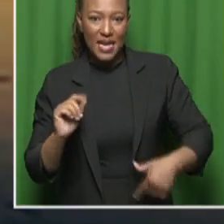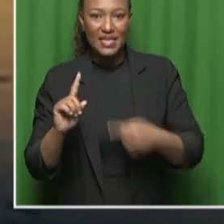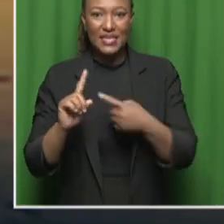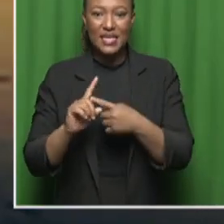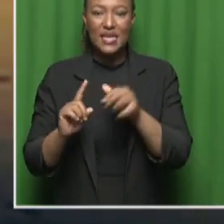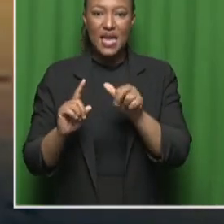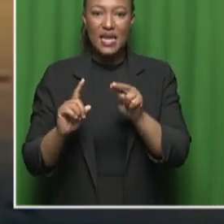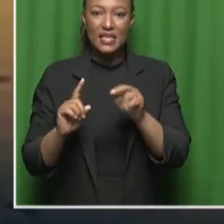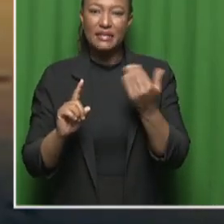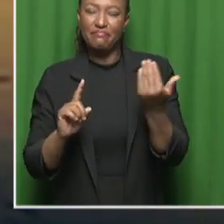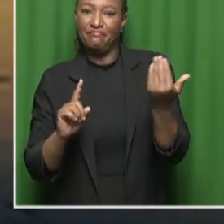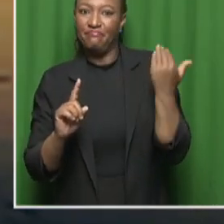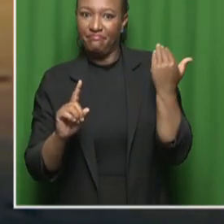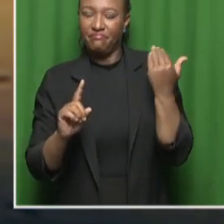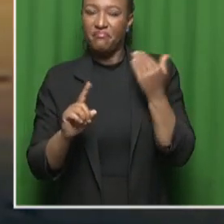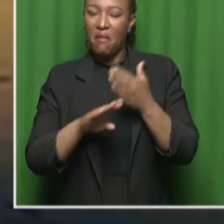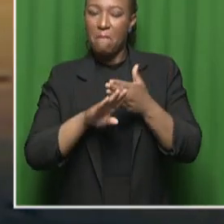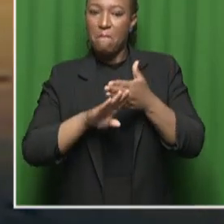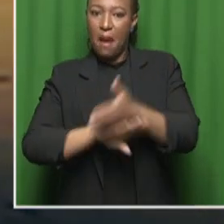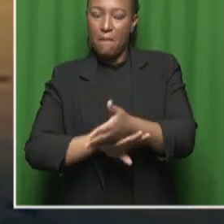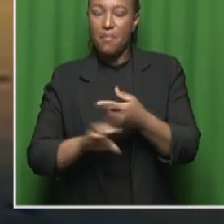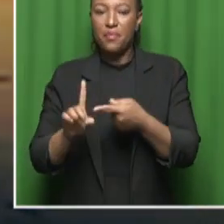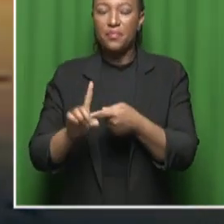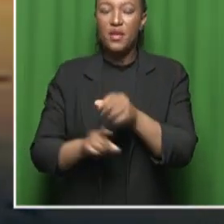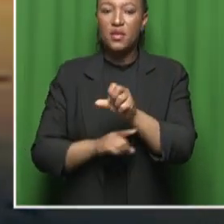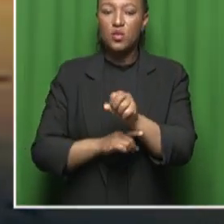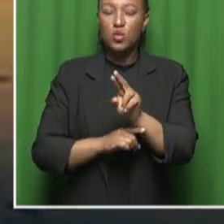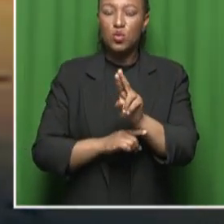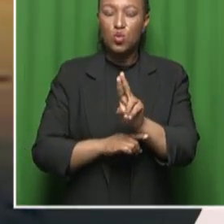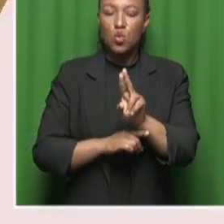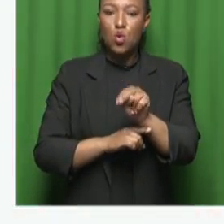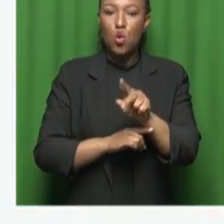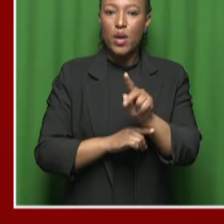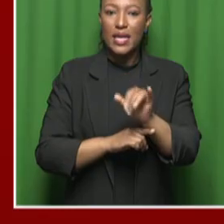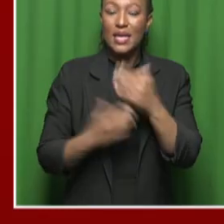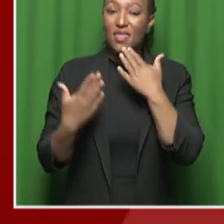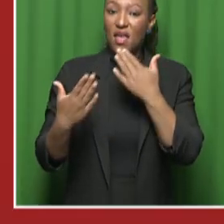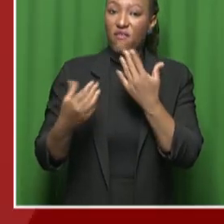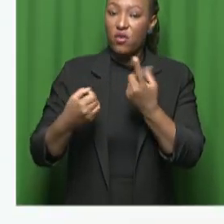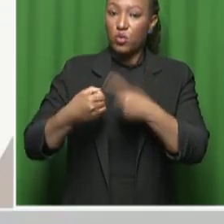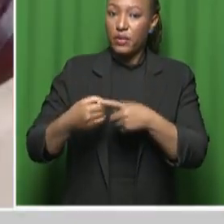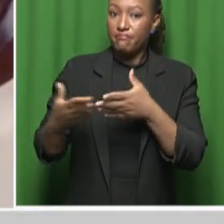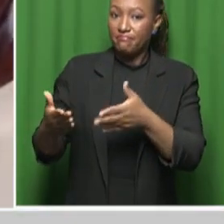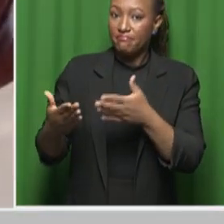Dr. Snuki Zikalala. Dr. Zikalala, very good morning to you. Thanks for joining us and a warm welcome to Morning Live.